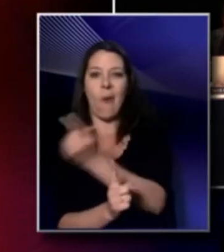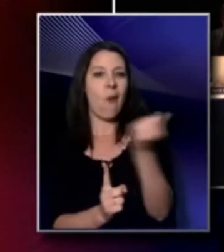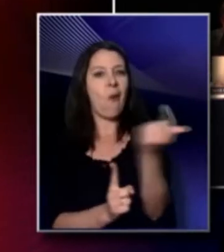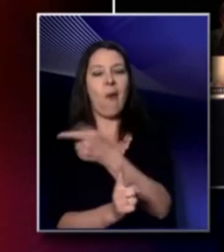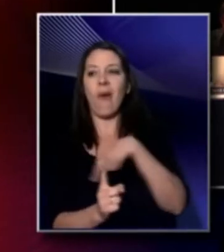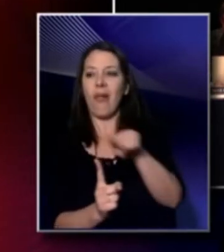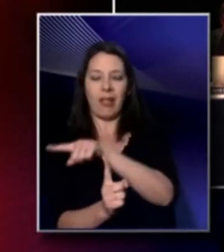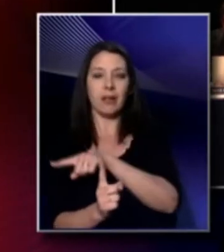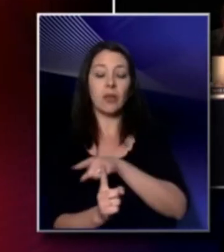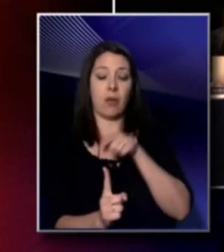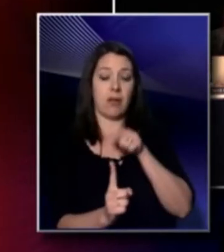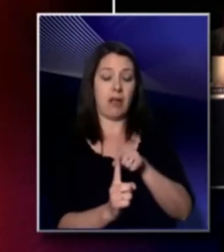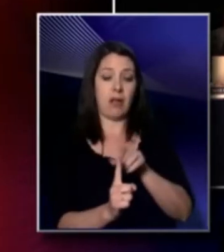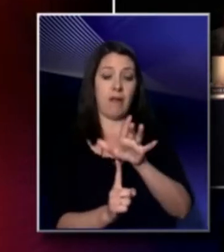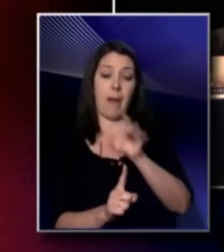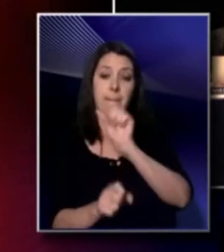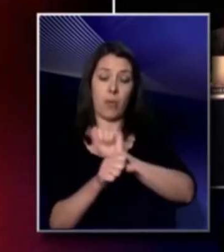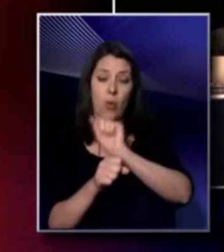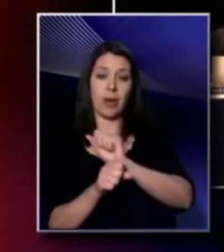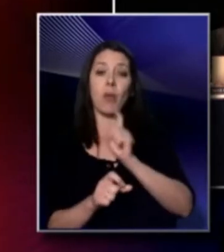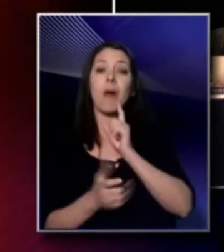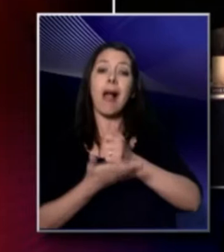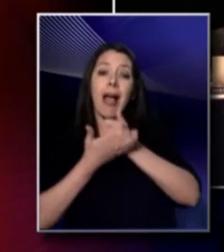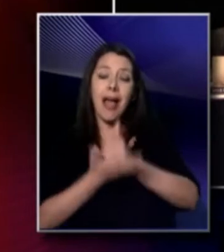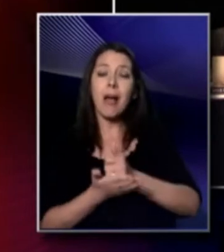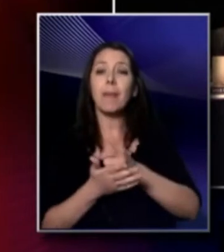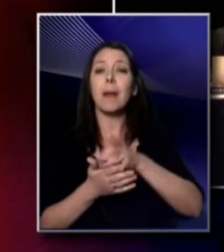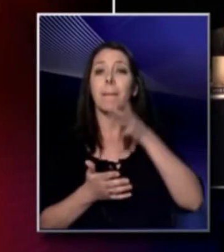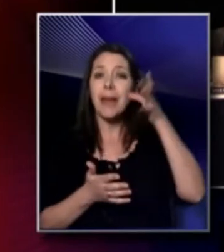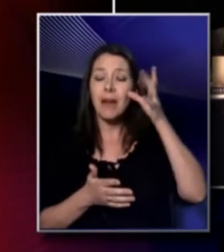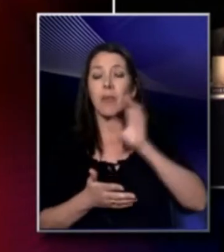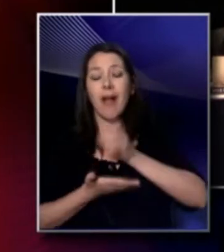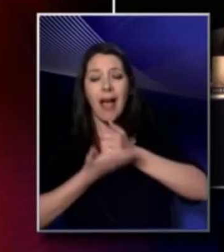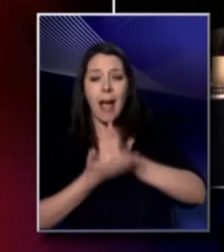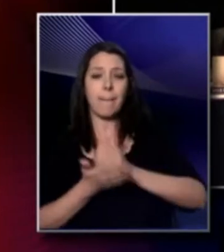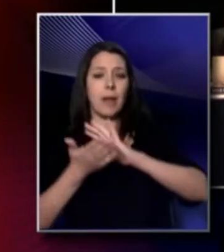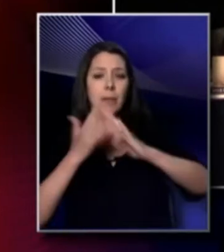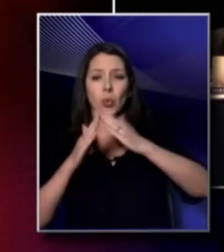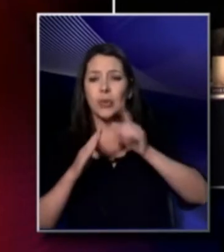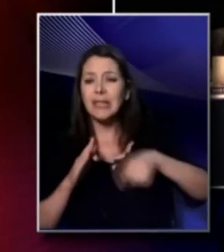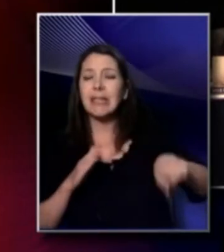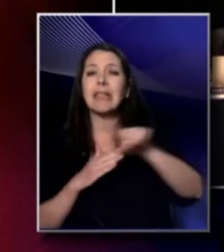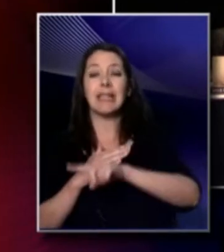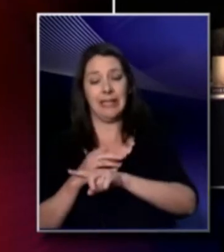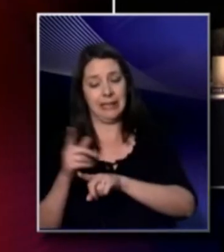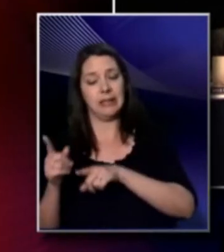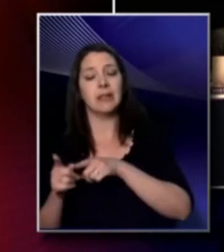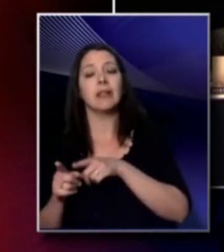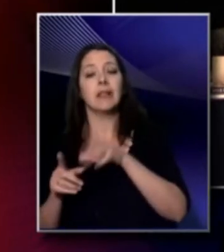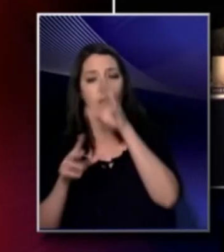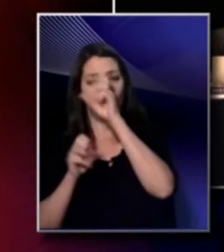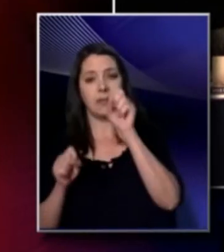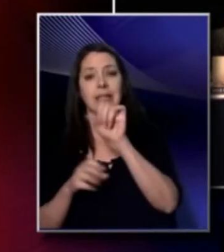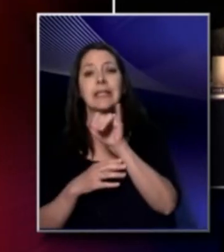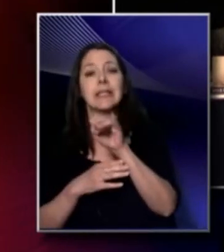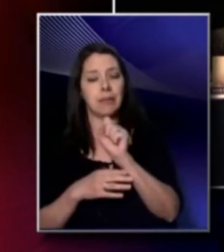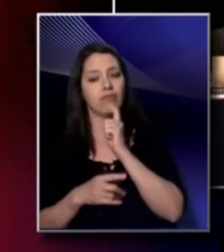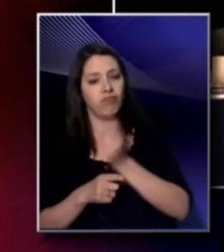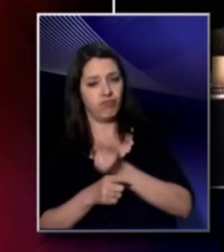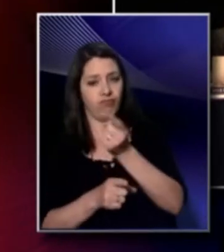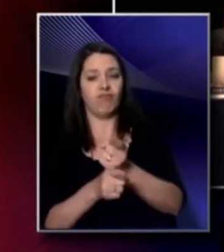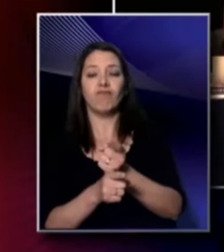for employees, but also for parents and community members? Correct. For all of them? Correct. So, you know,